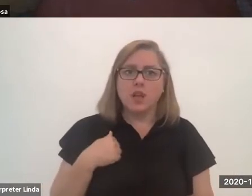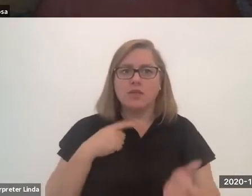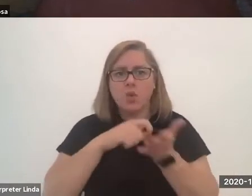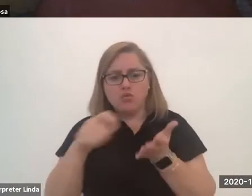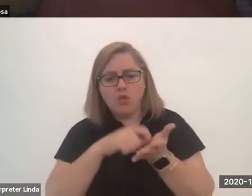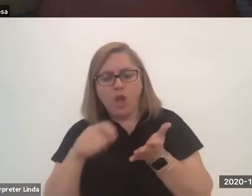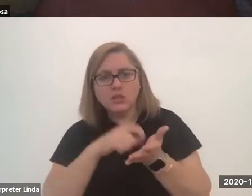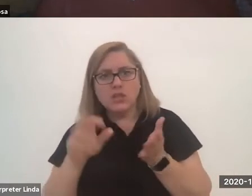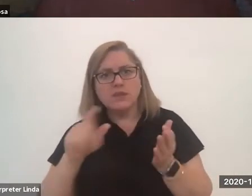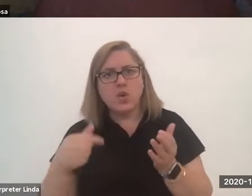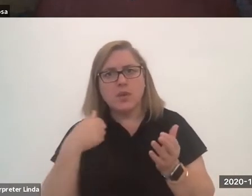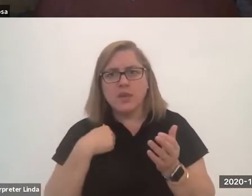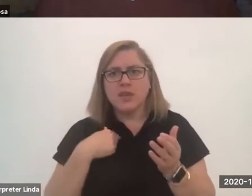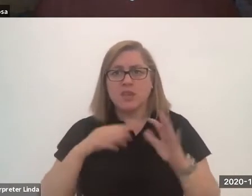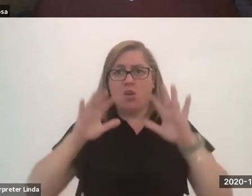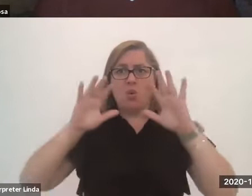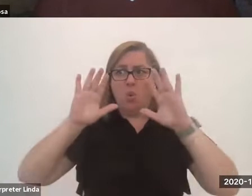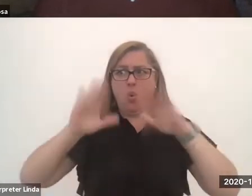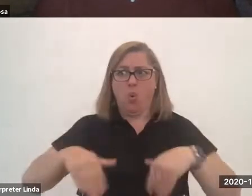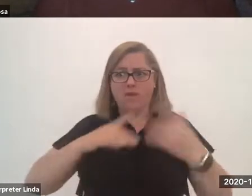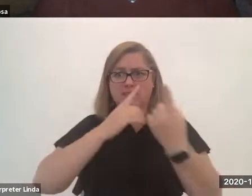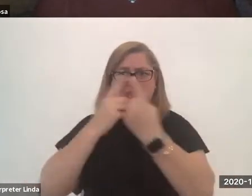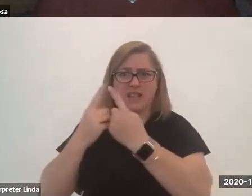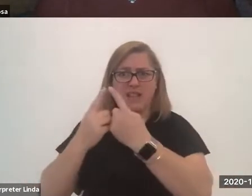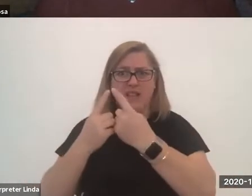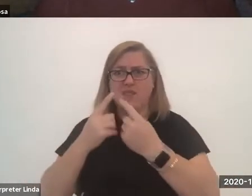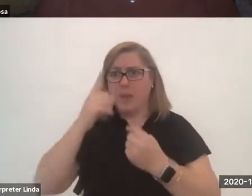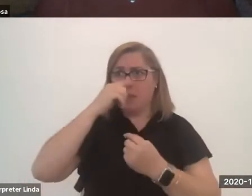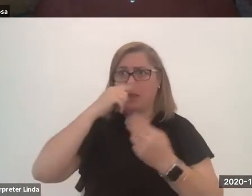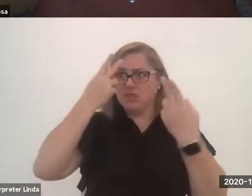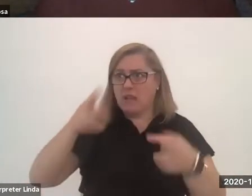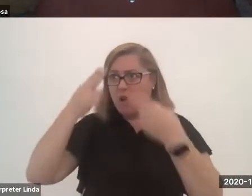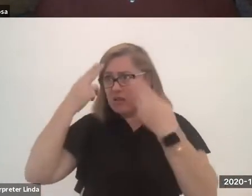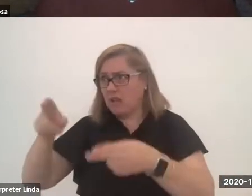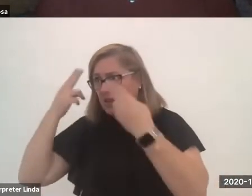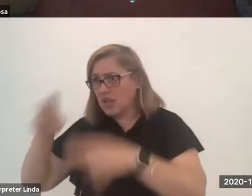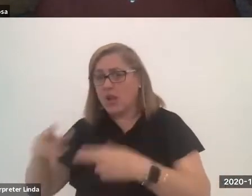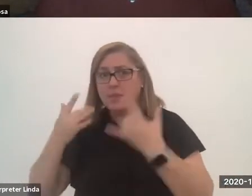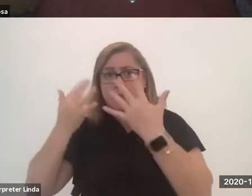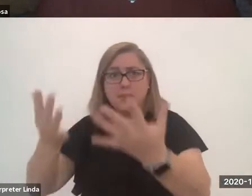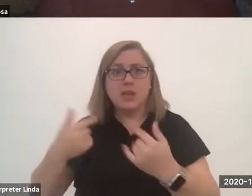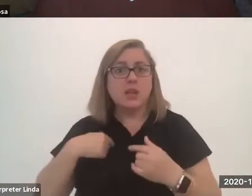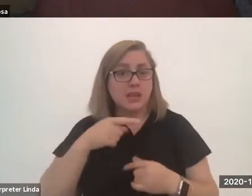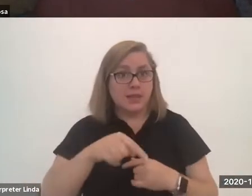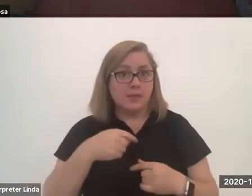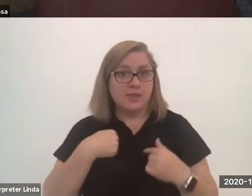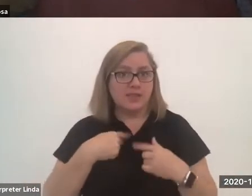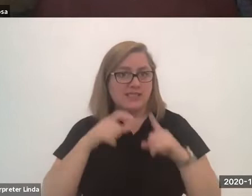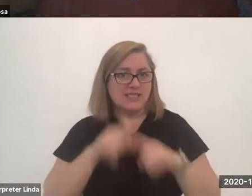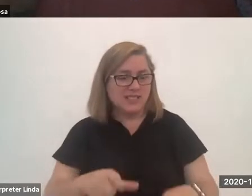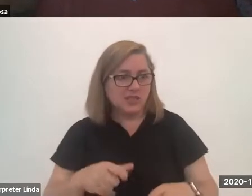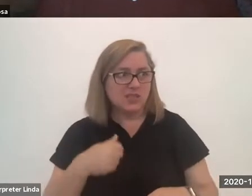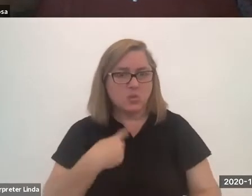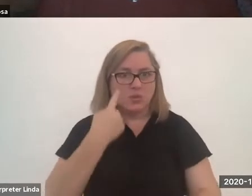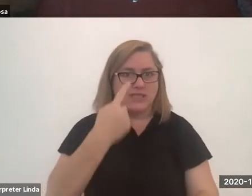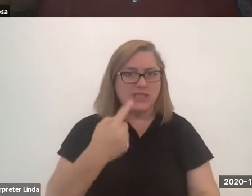writing, there was all this horrible stuff happening and so many people dying that I found it really difficult to see where